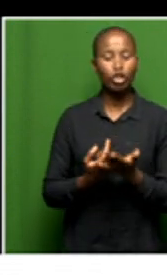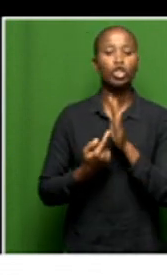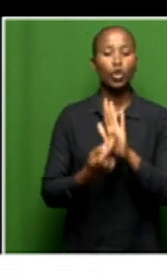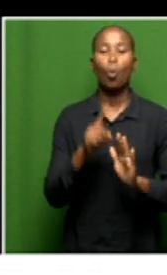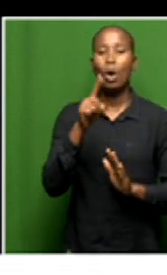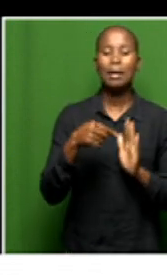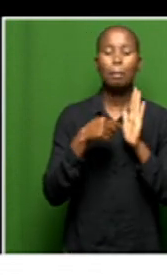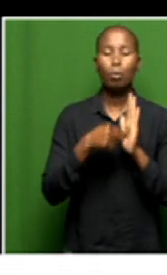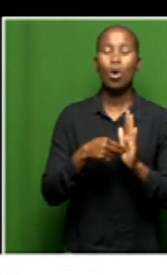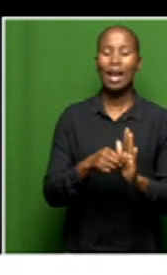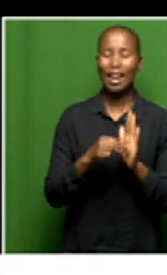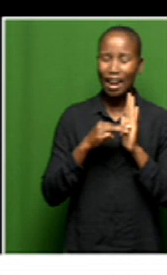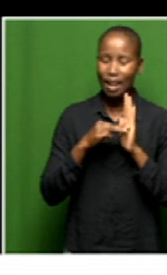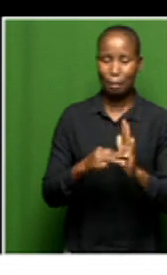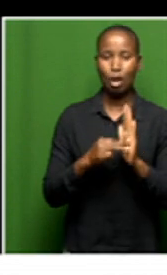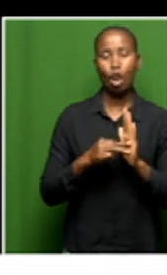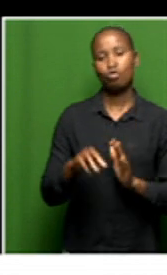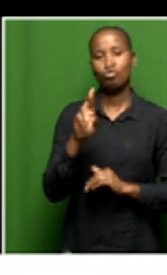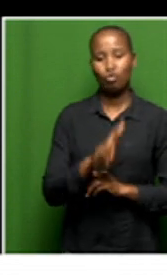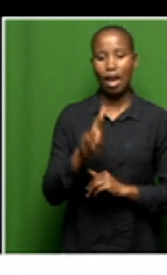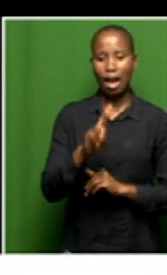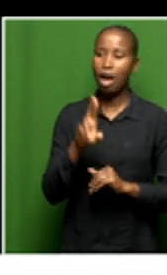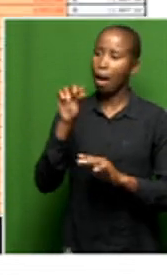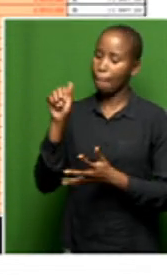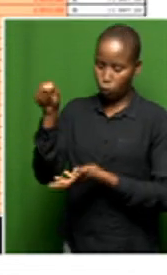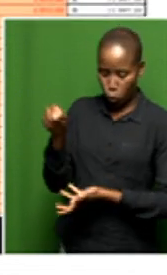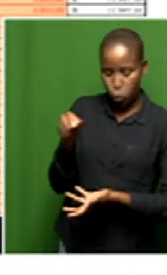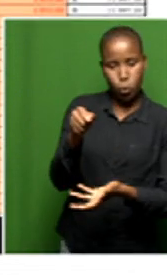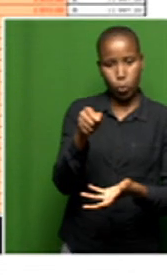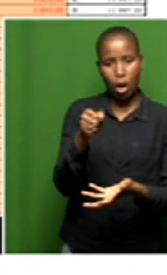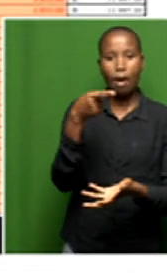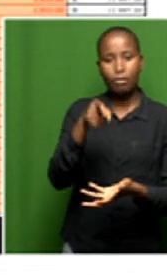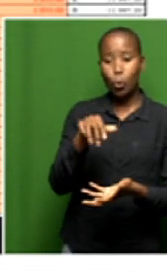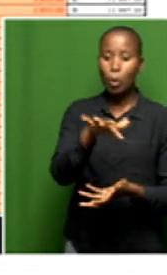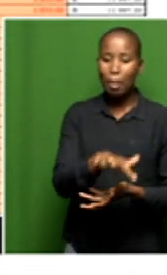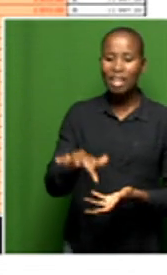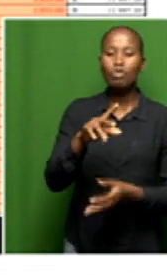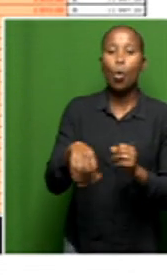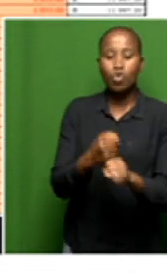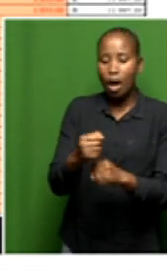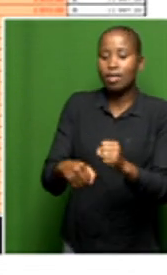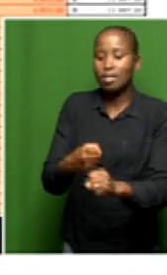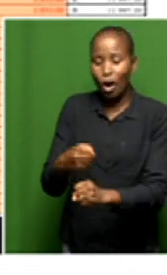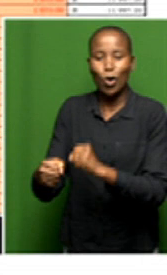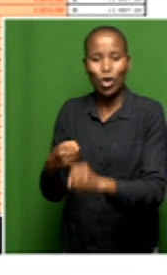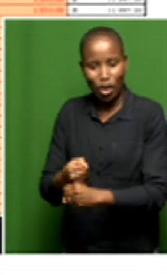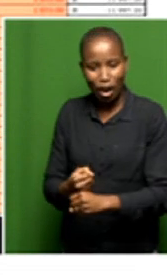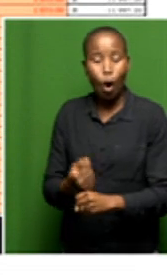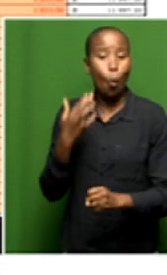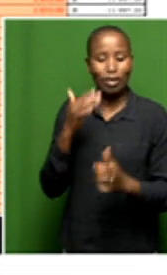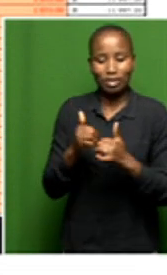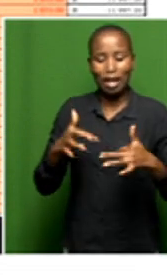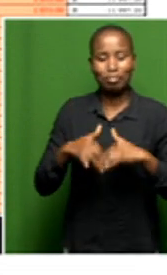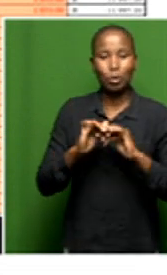1.9 million rands to 3 million rands is allocated to the facility on annual basis since its inception in